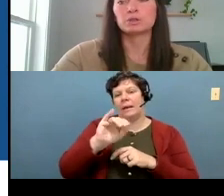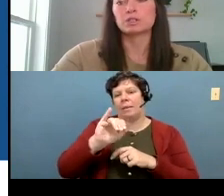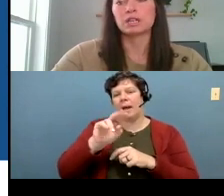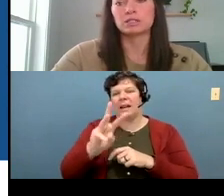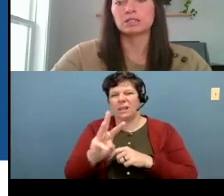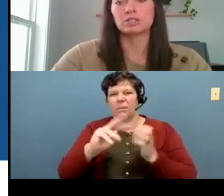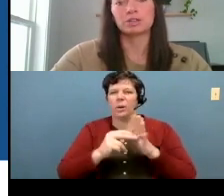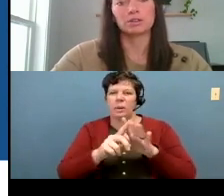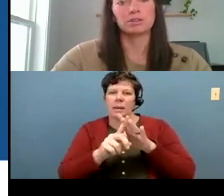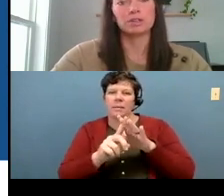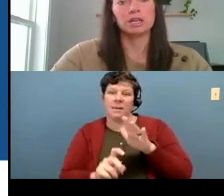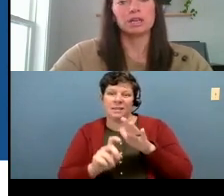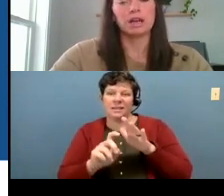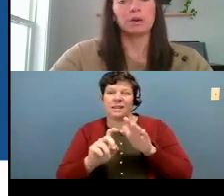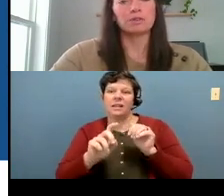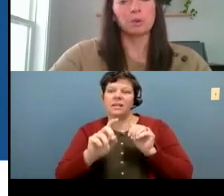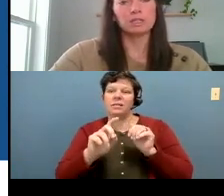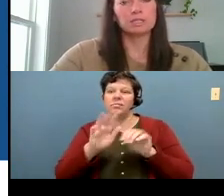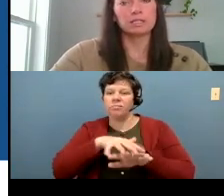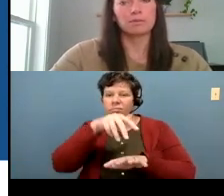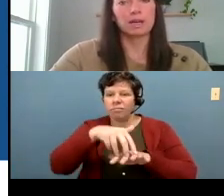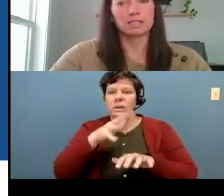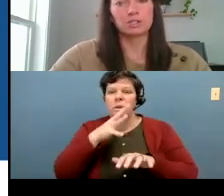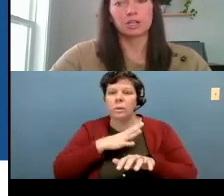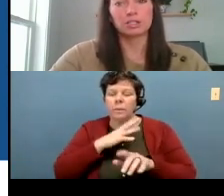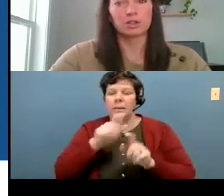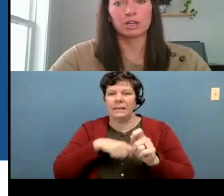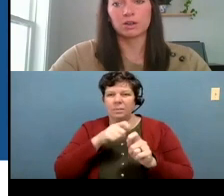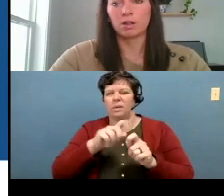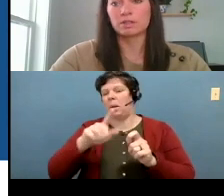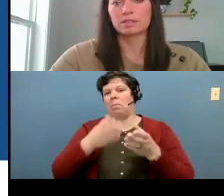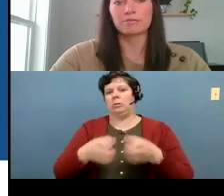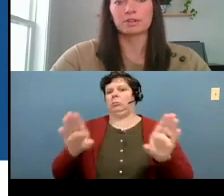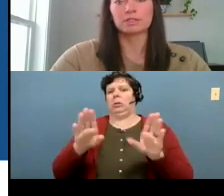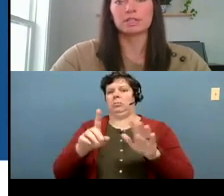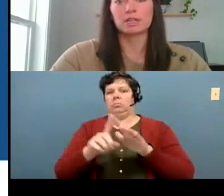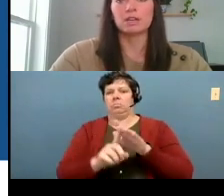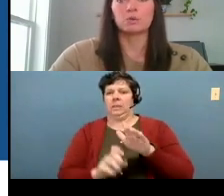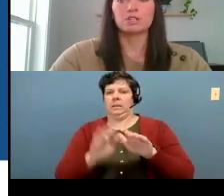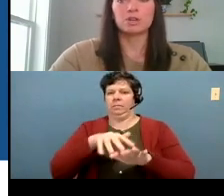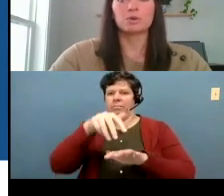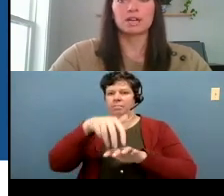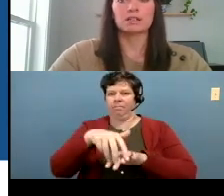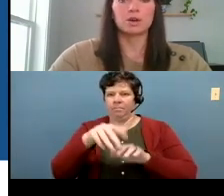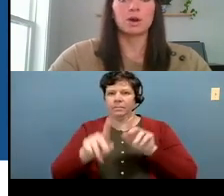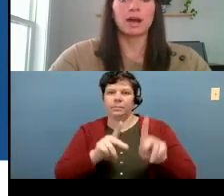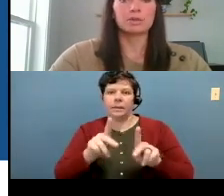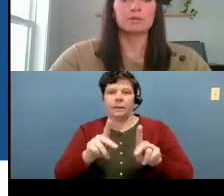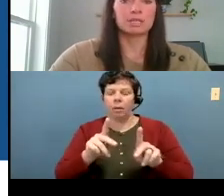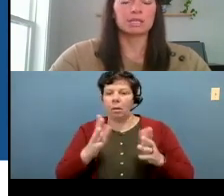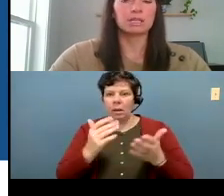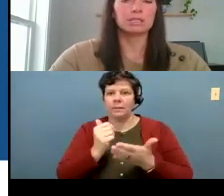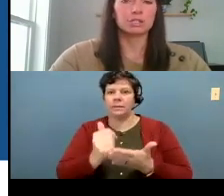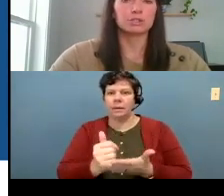Indigenous person cases in general. However, one consistent message cuts across all of these efforts. We don't yet know how